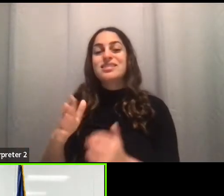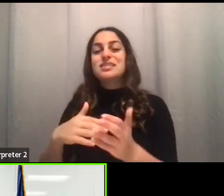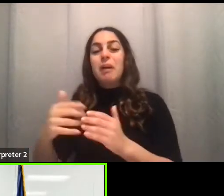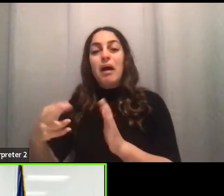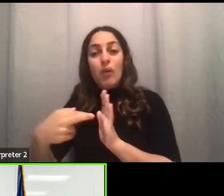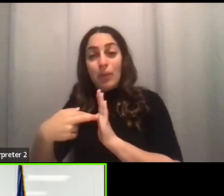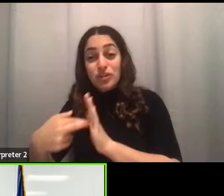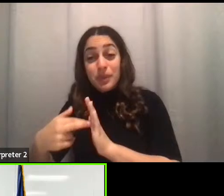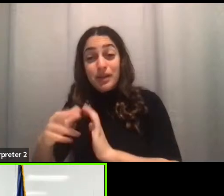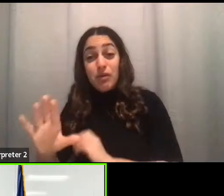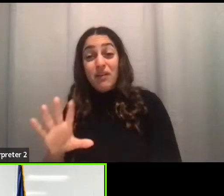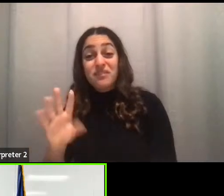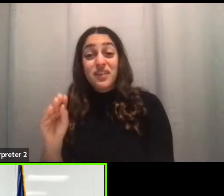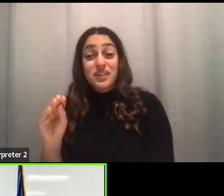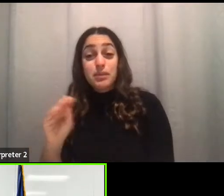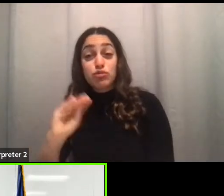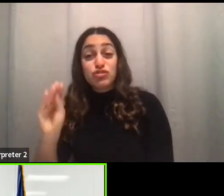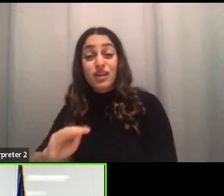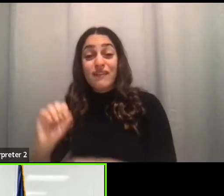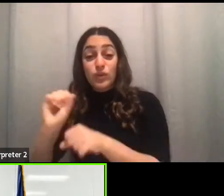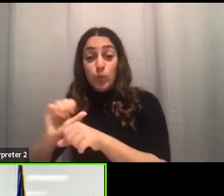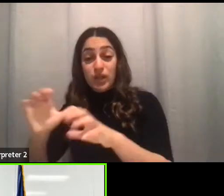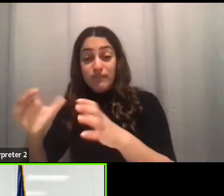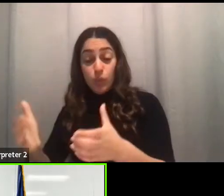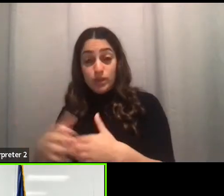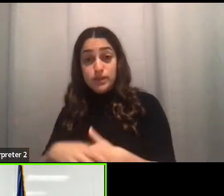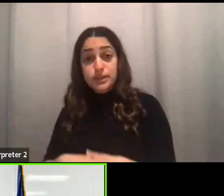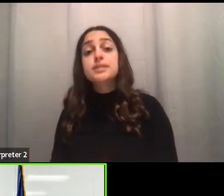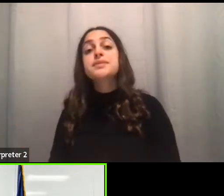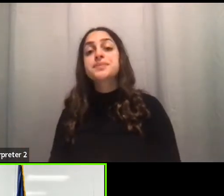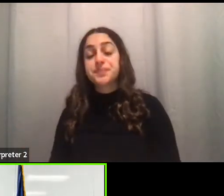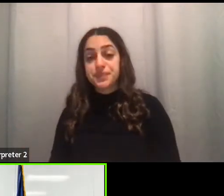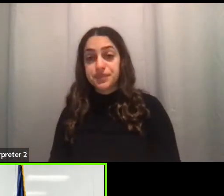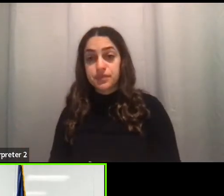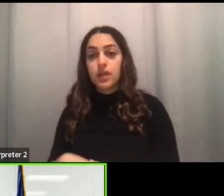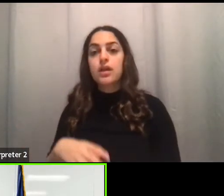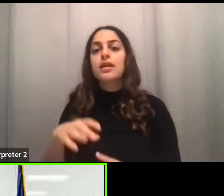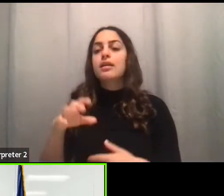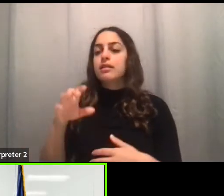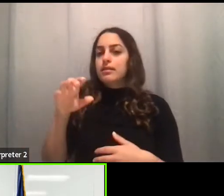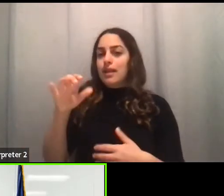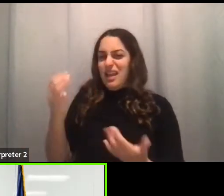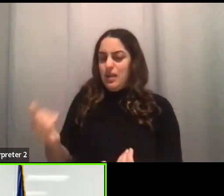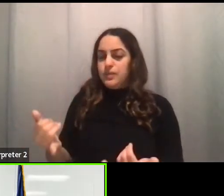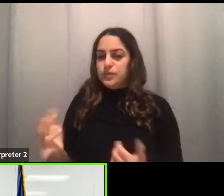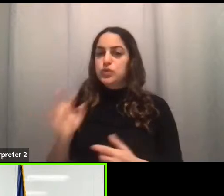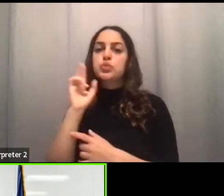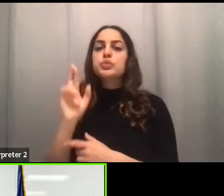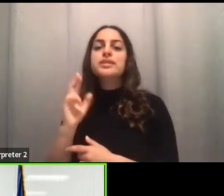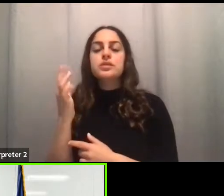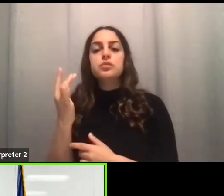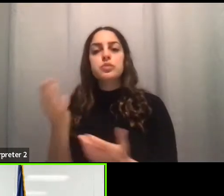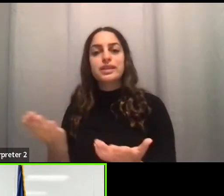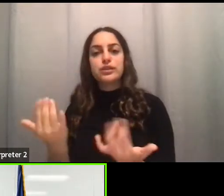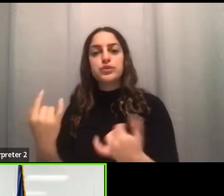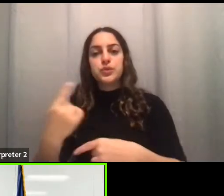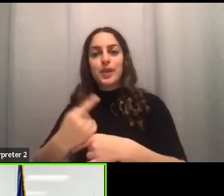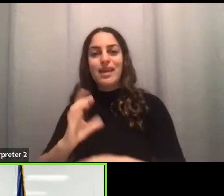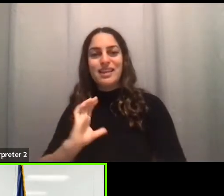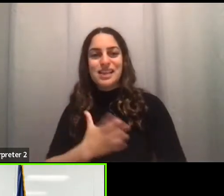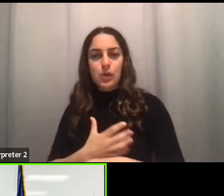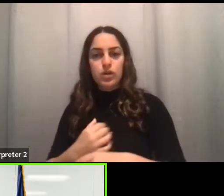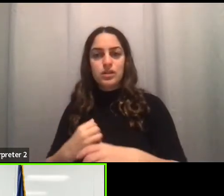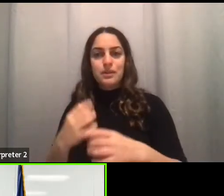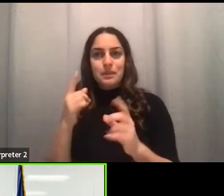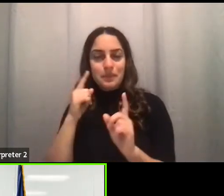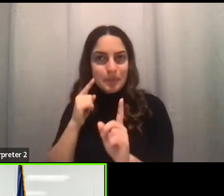50 percent of the workforce which brings me to the reason we're here today it is our fundamental mission